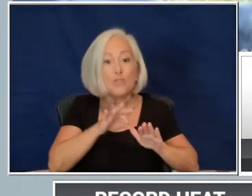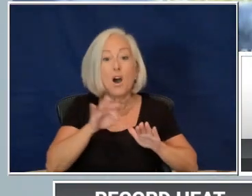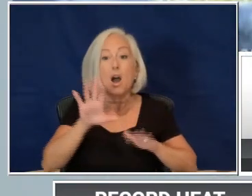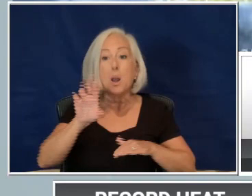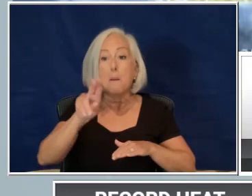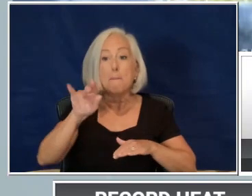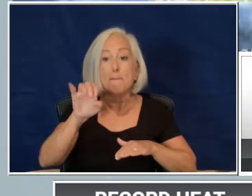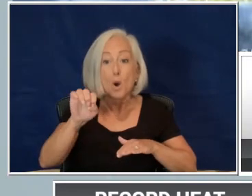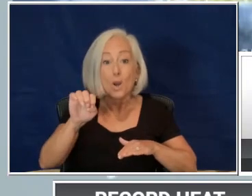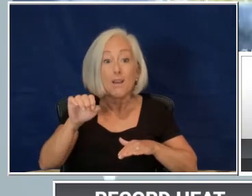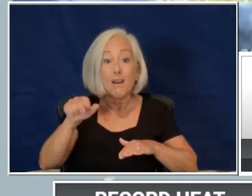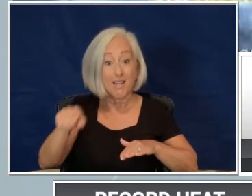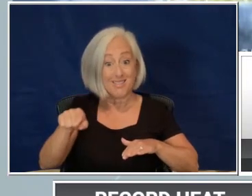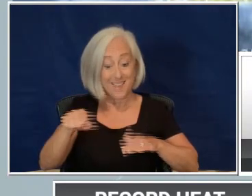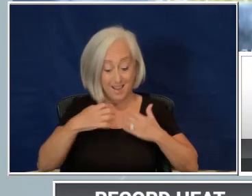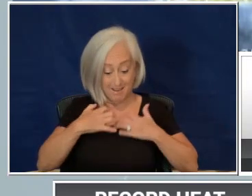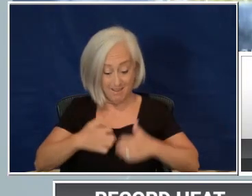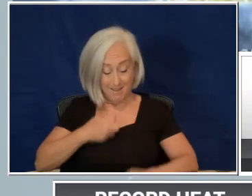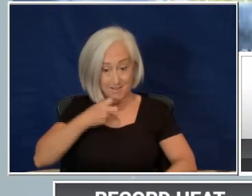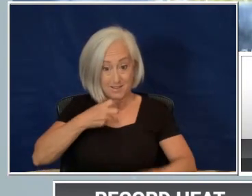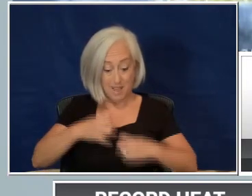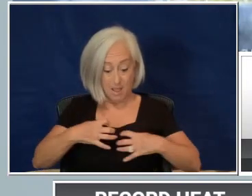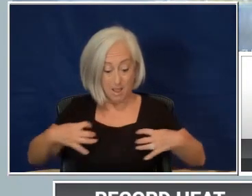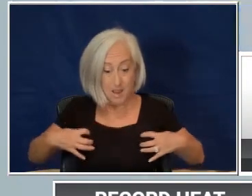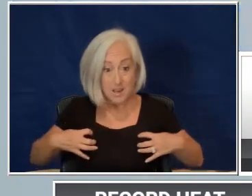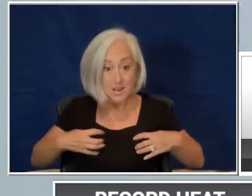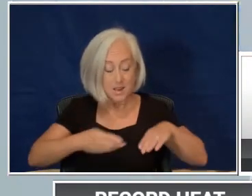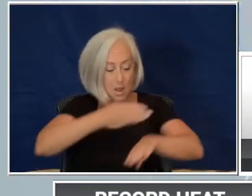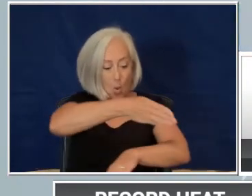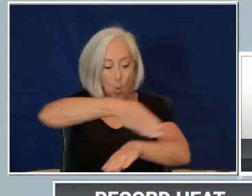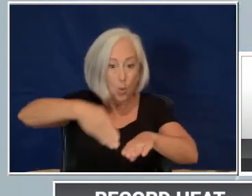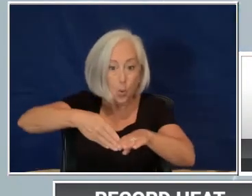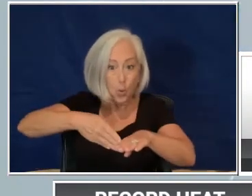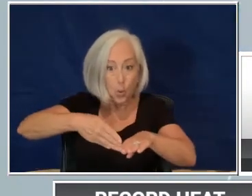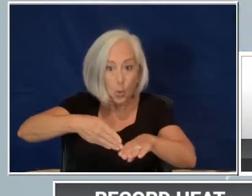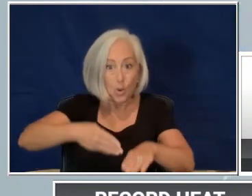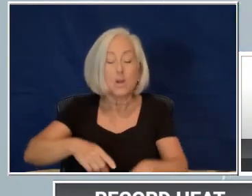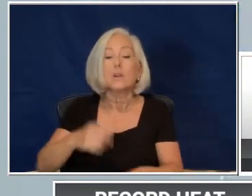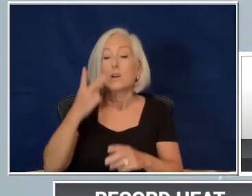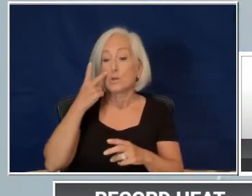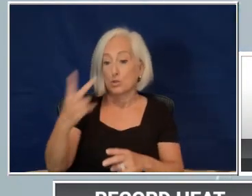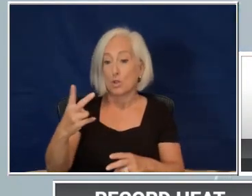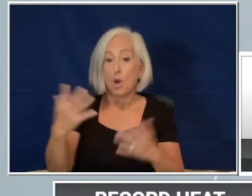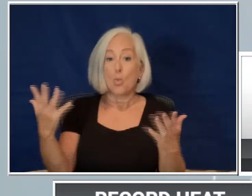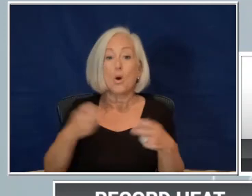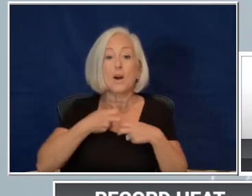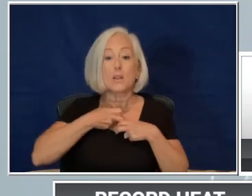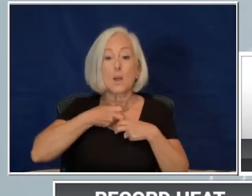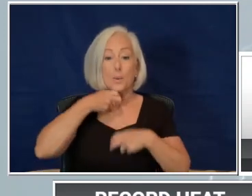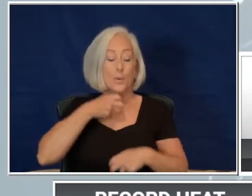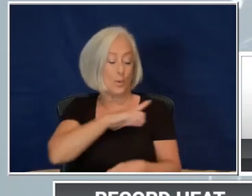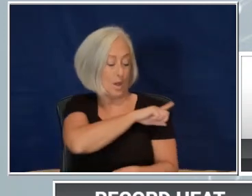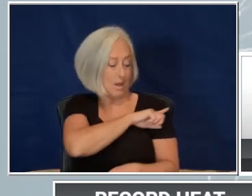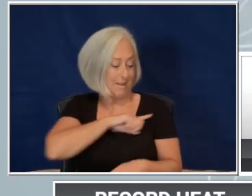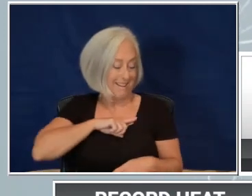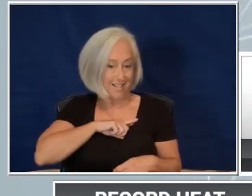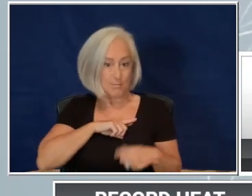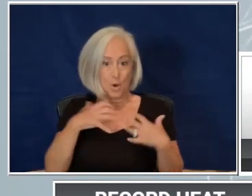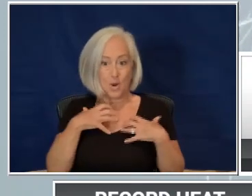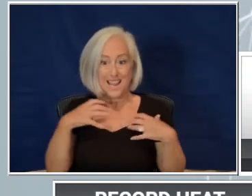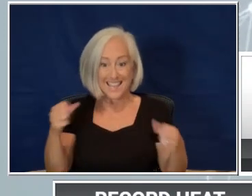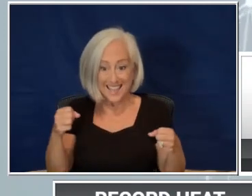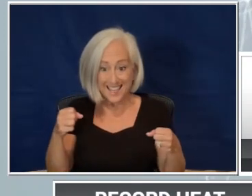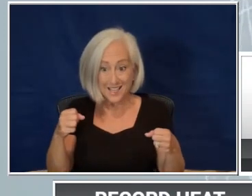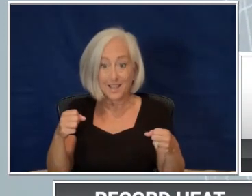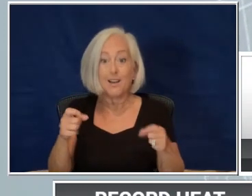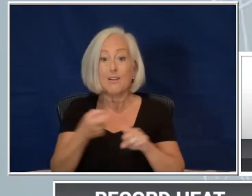also had evidence of a well-healed neck fracture and trauma to the collarbone. Researchers say this proves those living in Asia had more